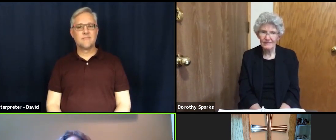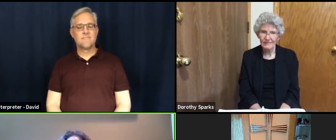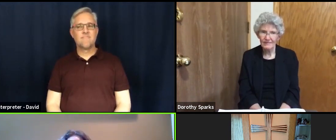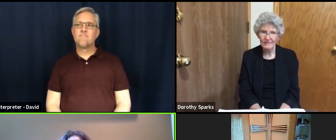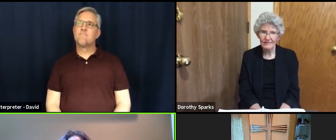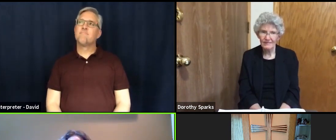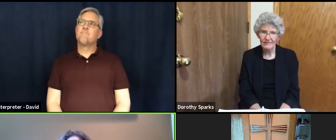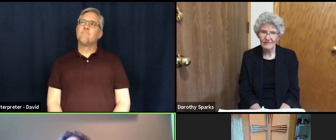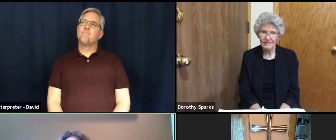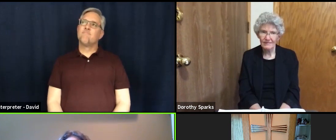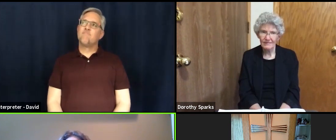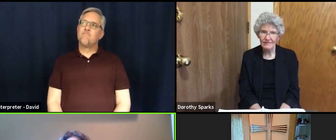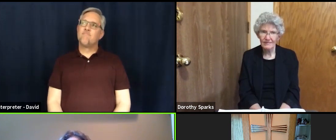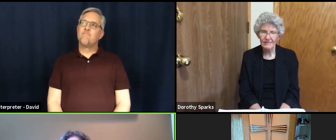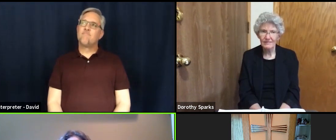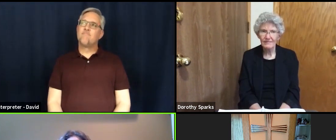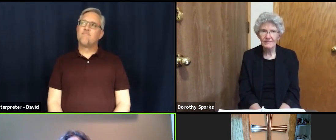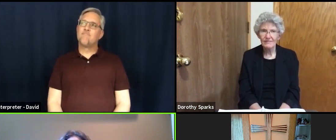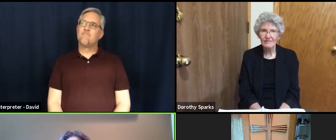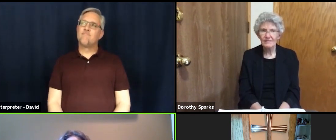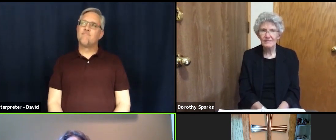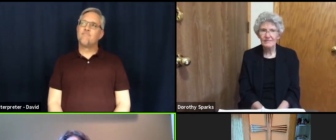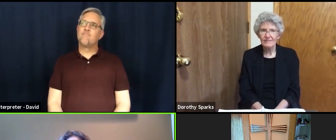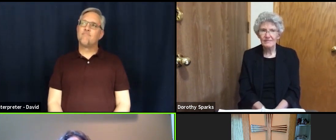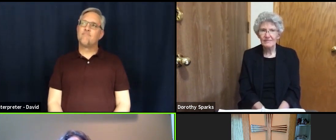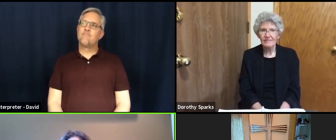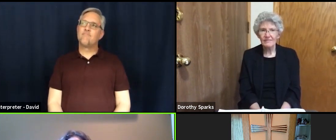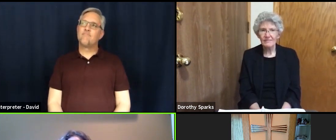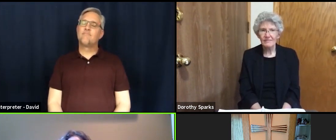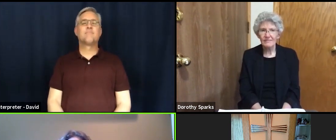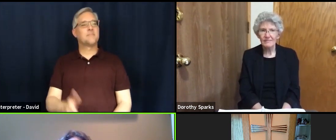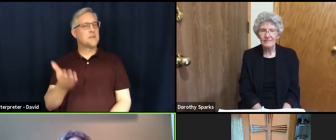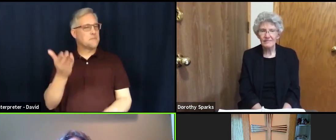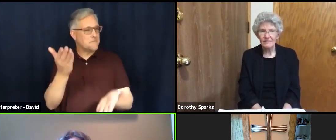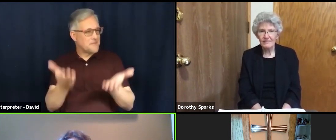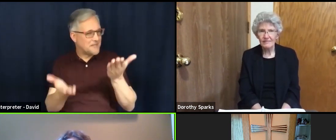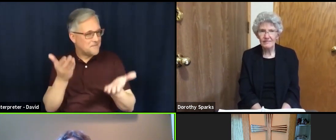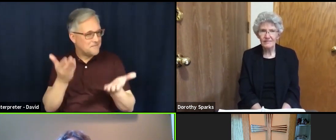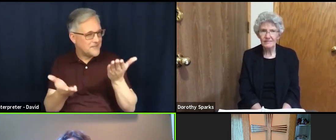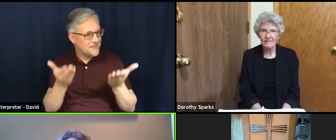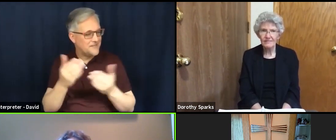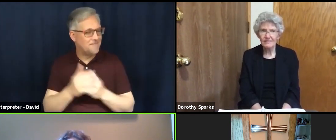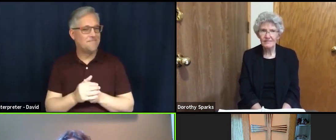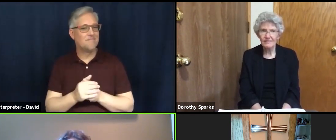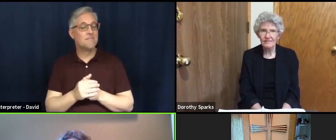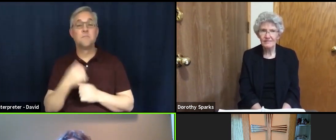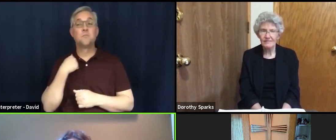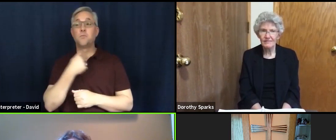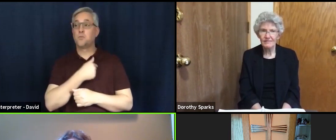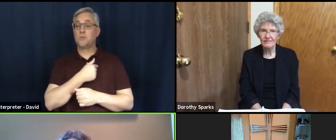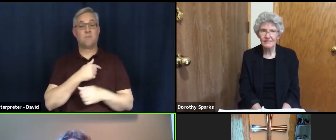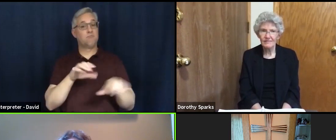with what Peter and John did in the Bible lesson today.